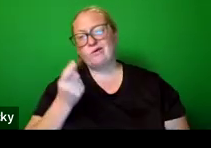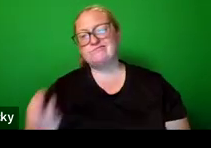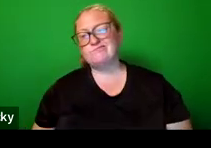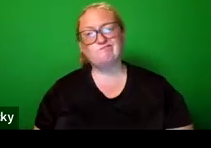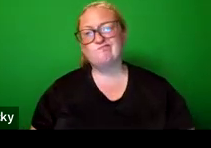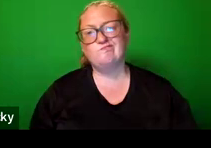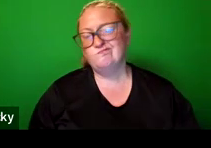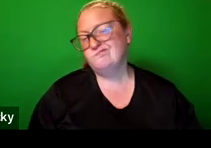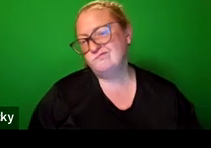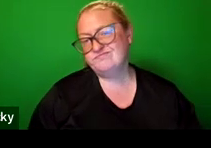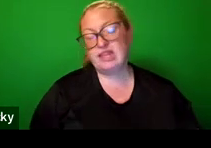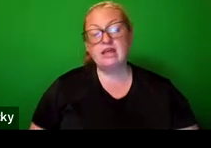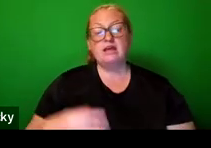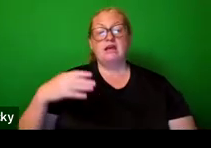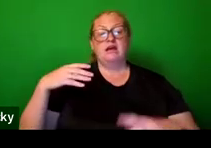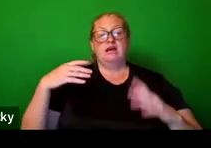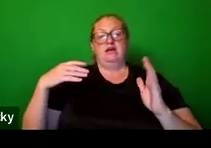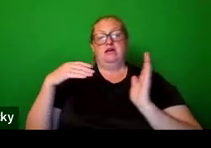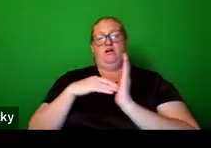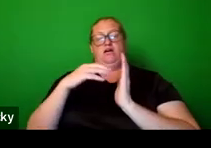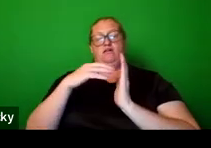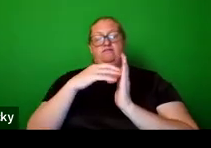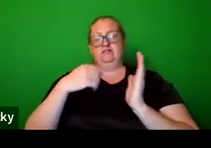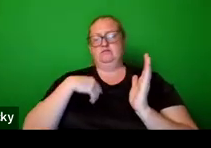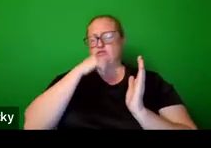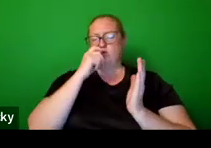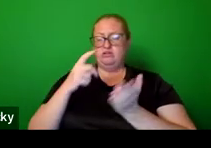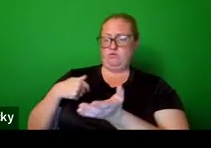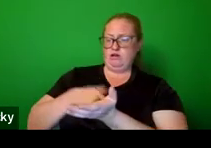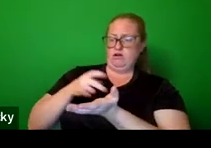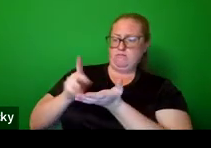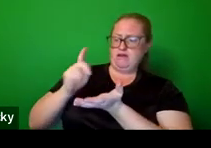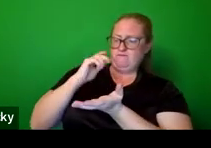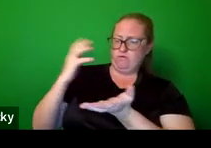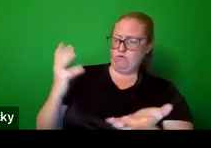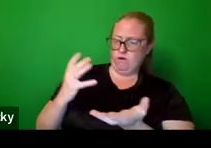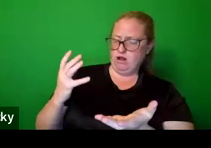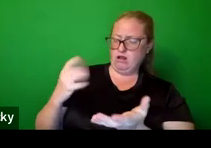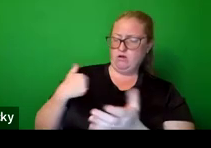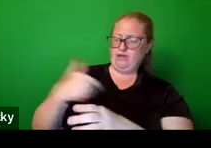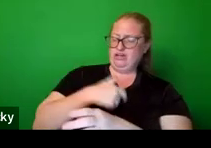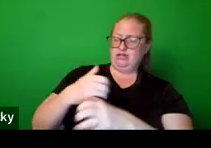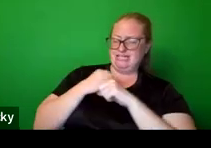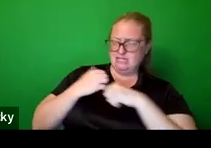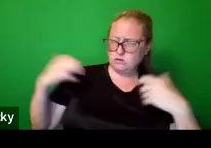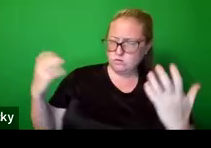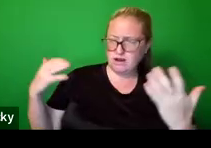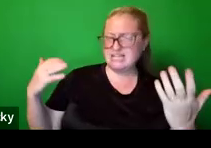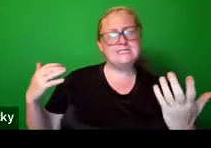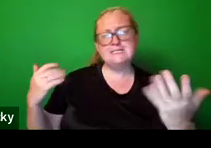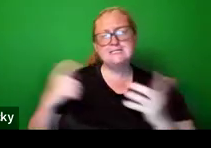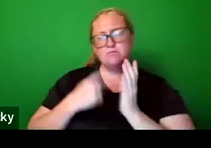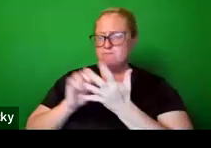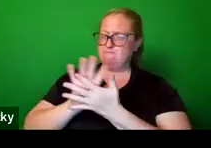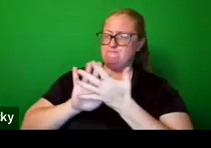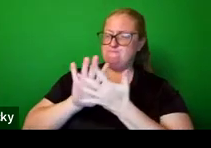lack of understanding of what exactly it is that we're paying for and what we're getting for our money. And so hopefully a lot of this work that we're doing here